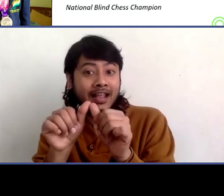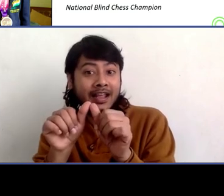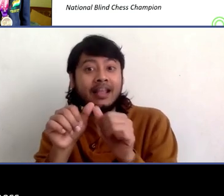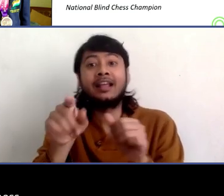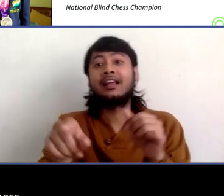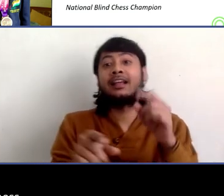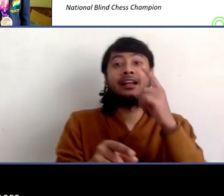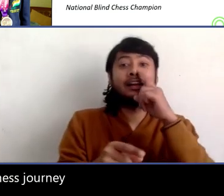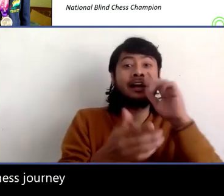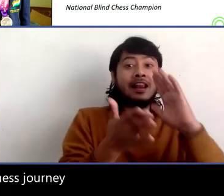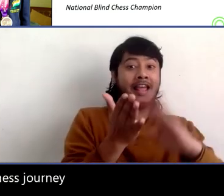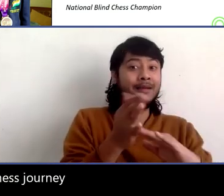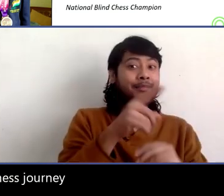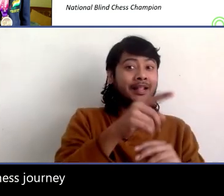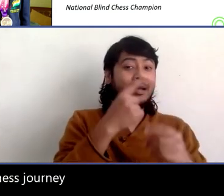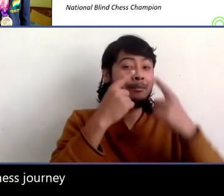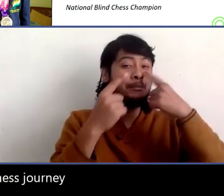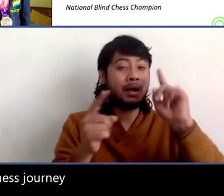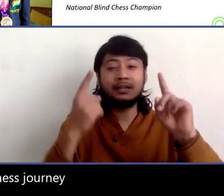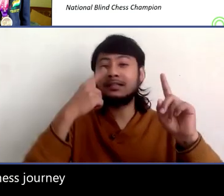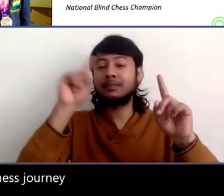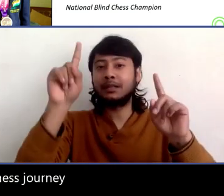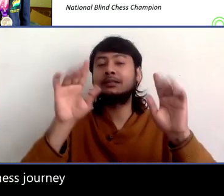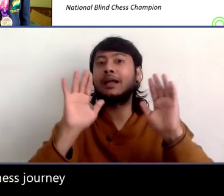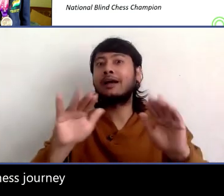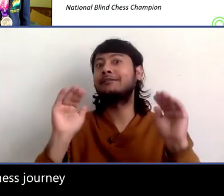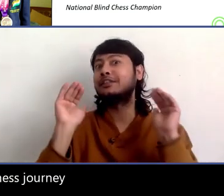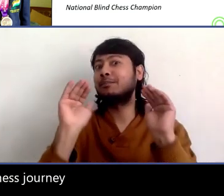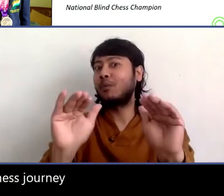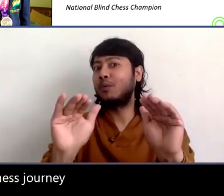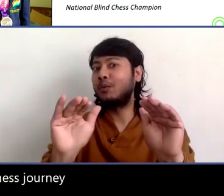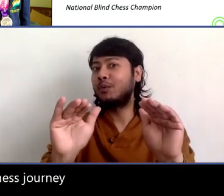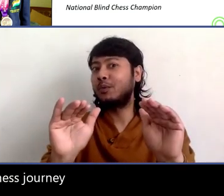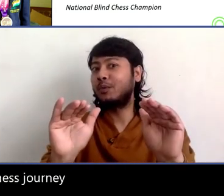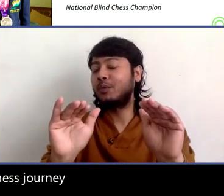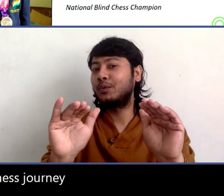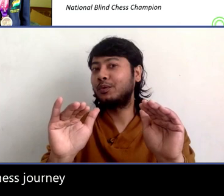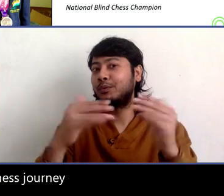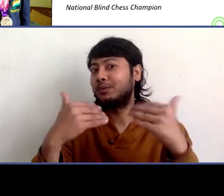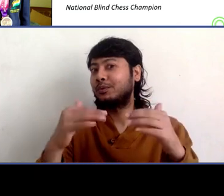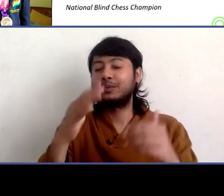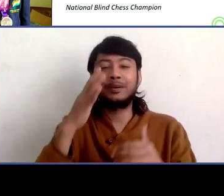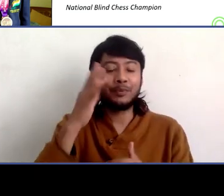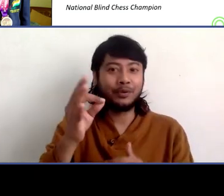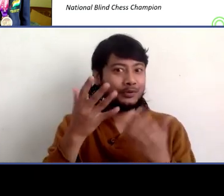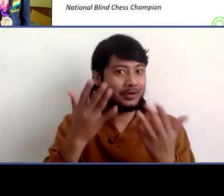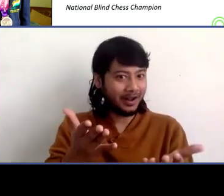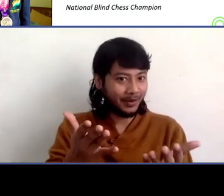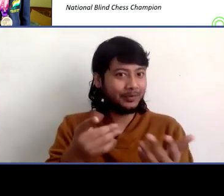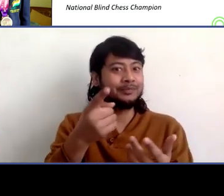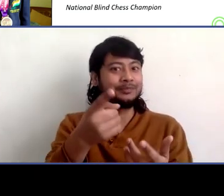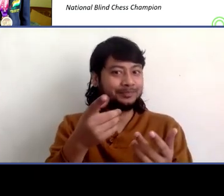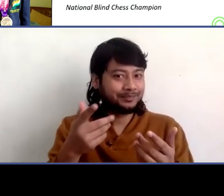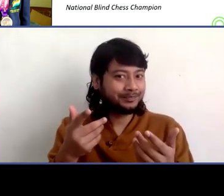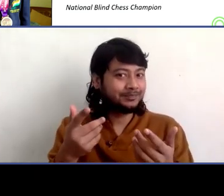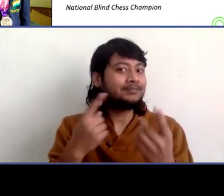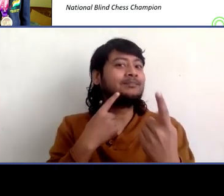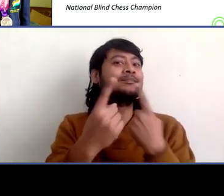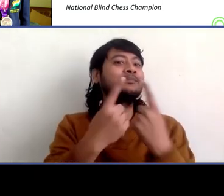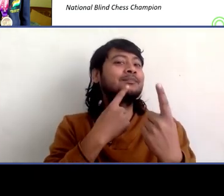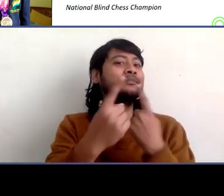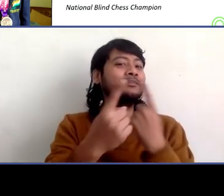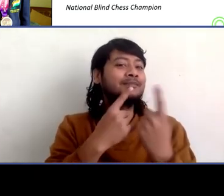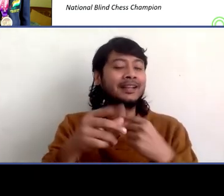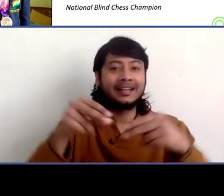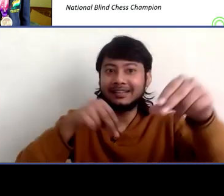their children loved playing chess. Catch them both playing chess and doing a conversation around the oddities